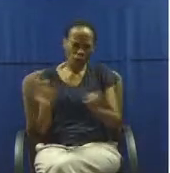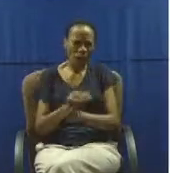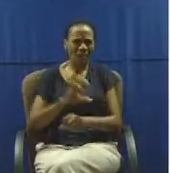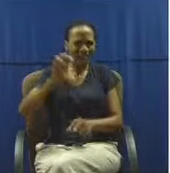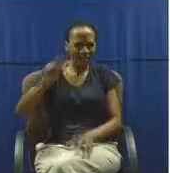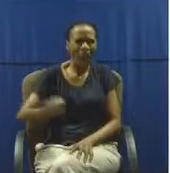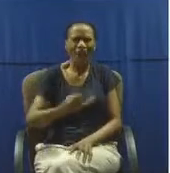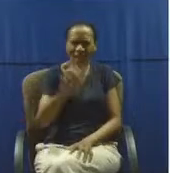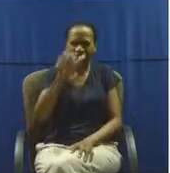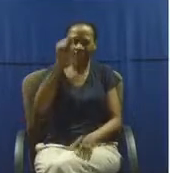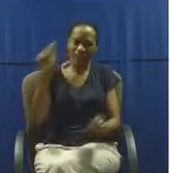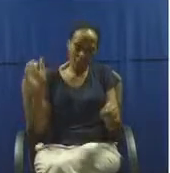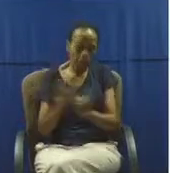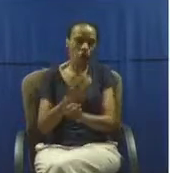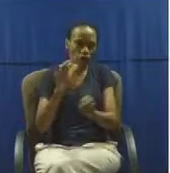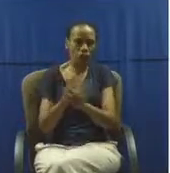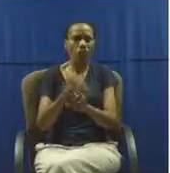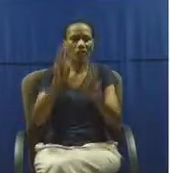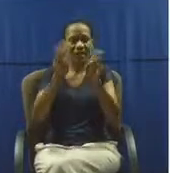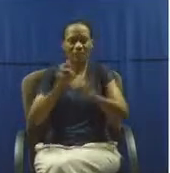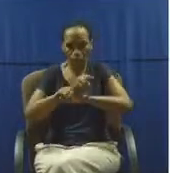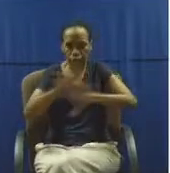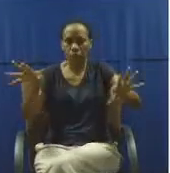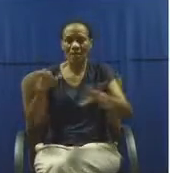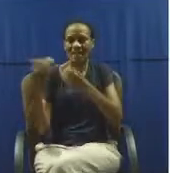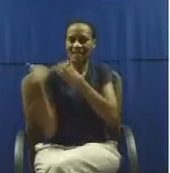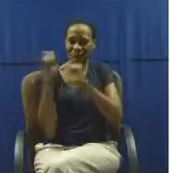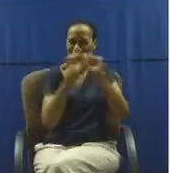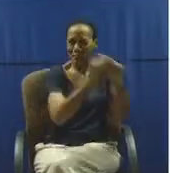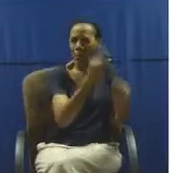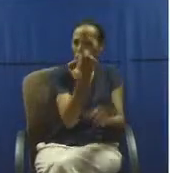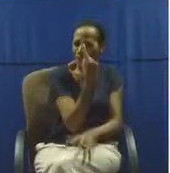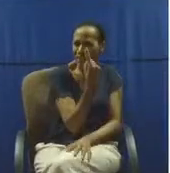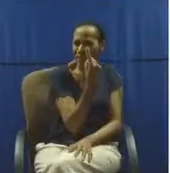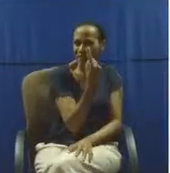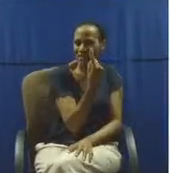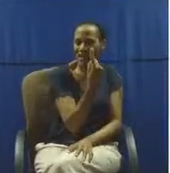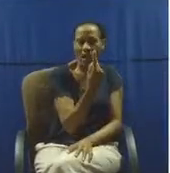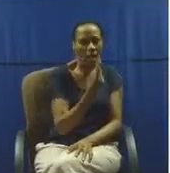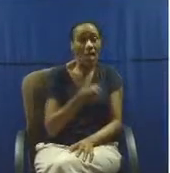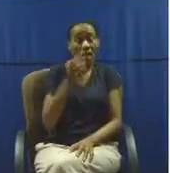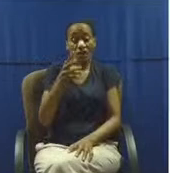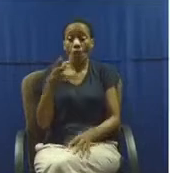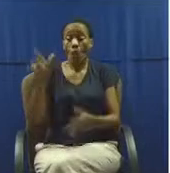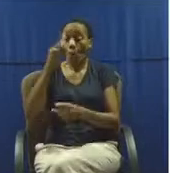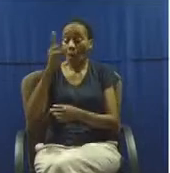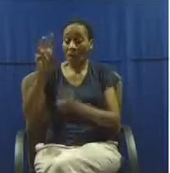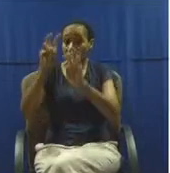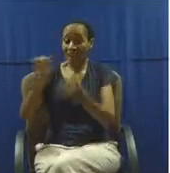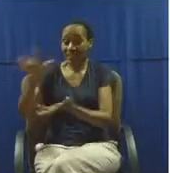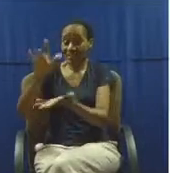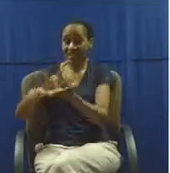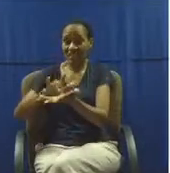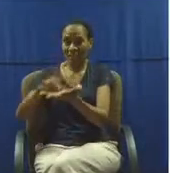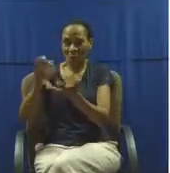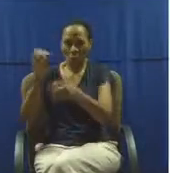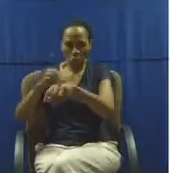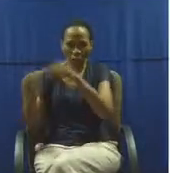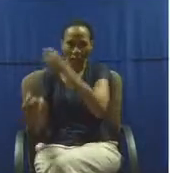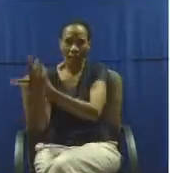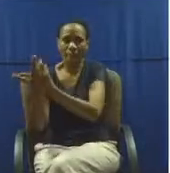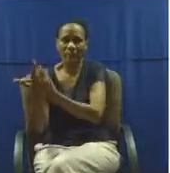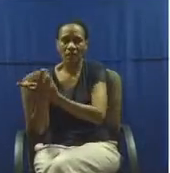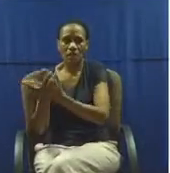its hands. And once one power station trips, it immediately affects the entire system. Now,